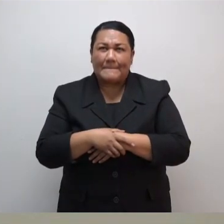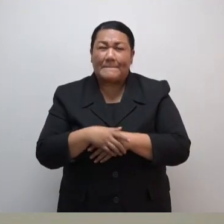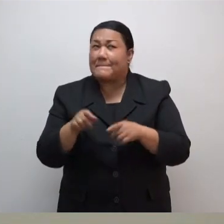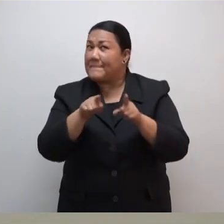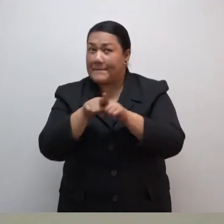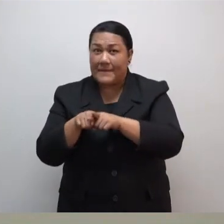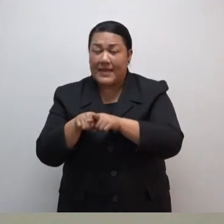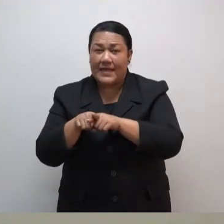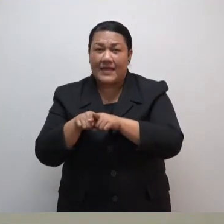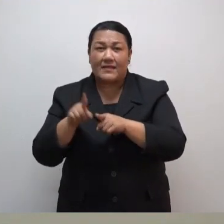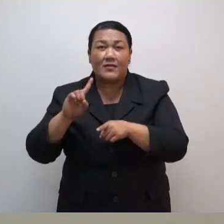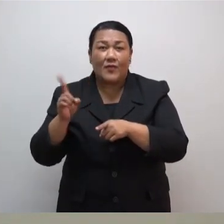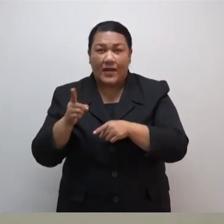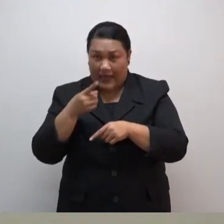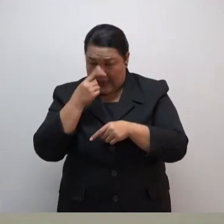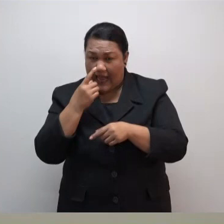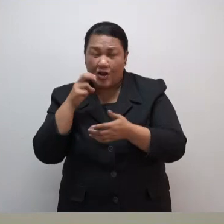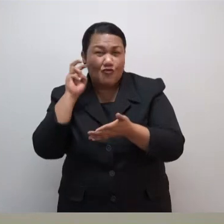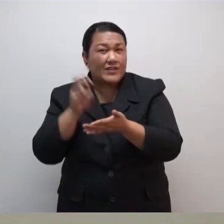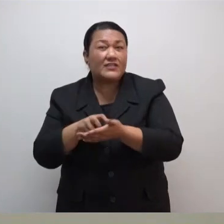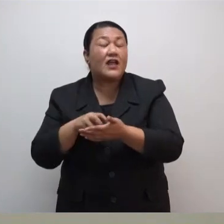that you can go and register under,